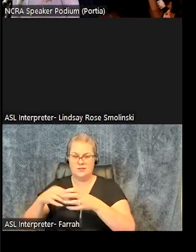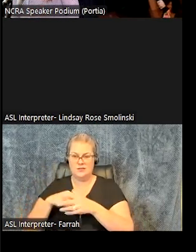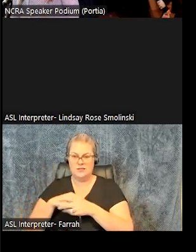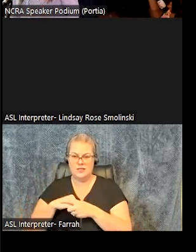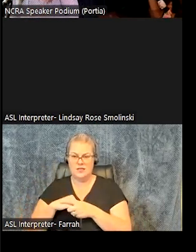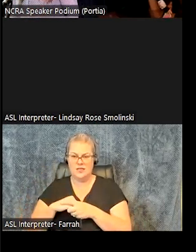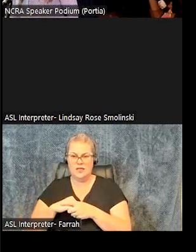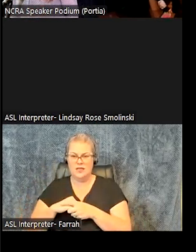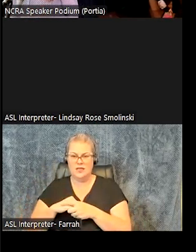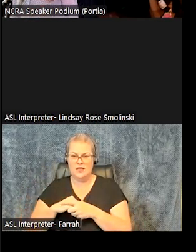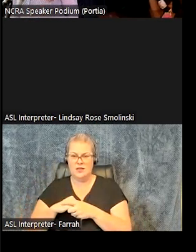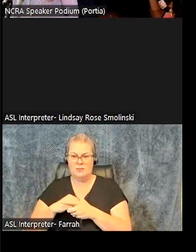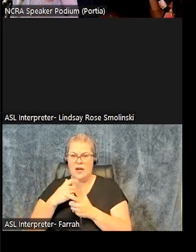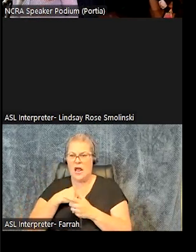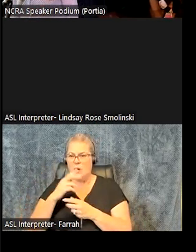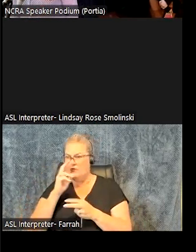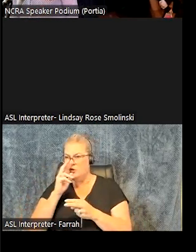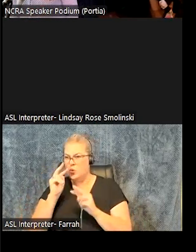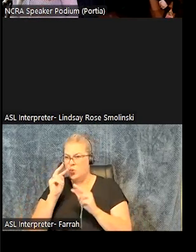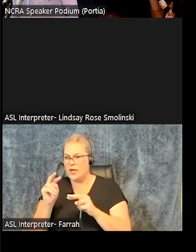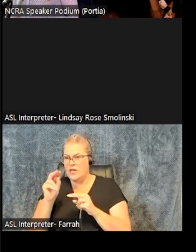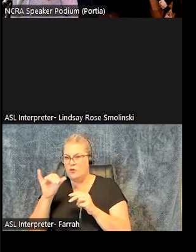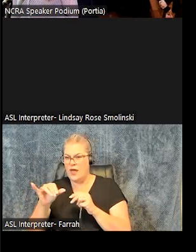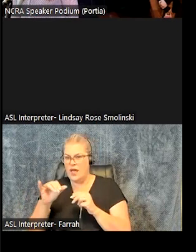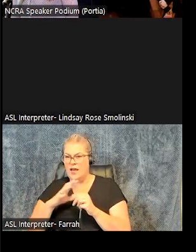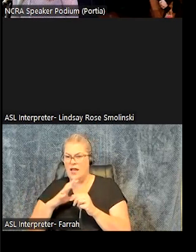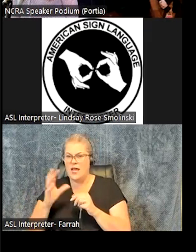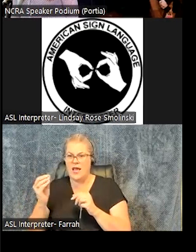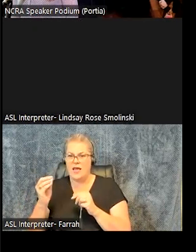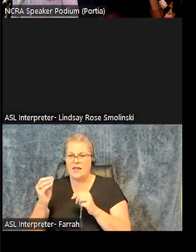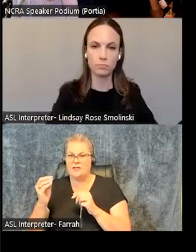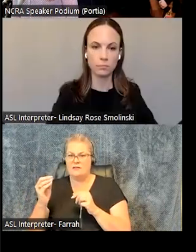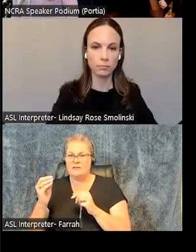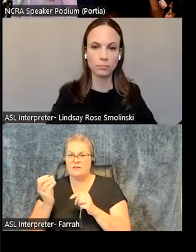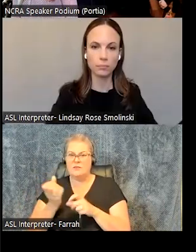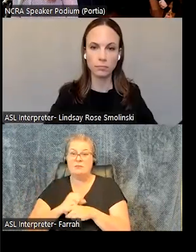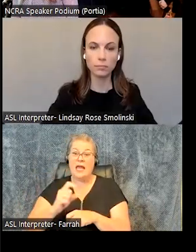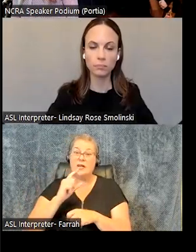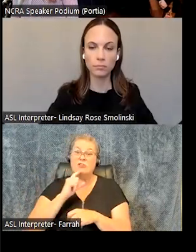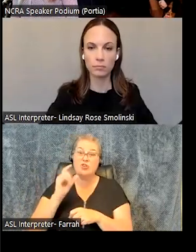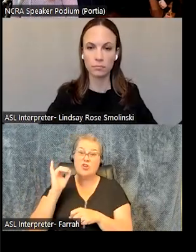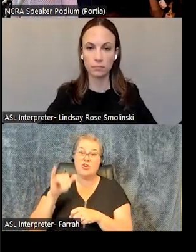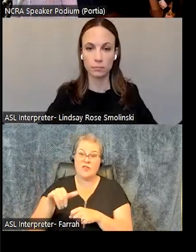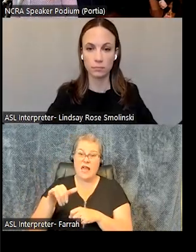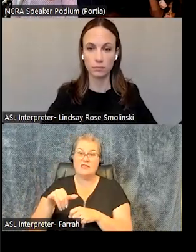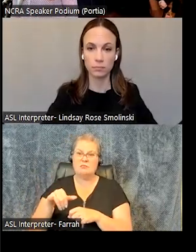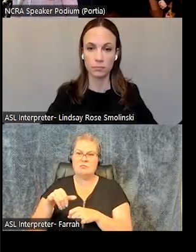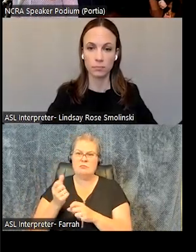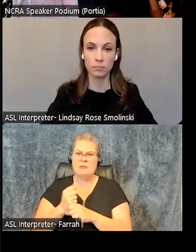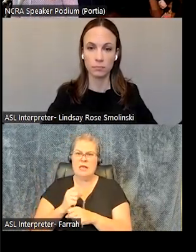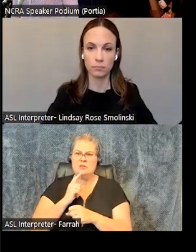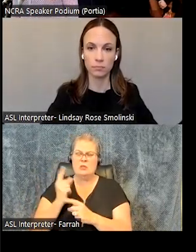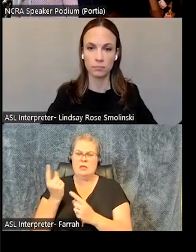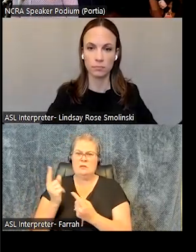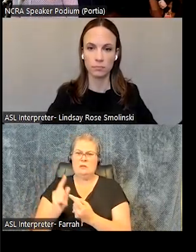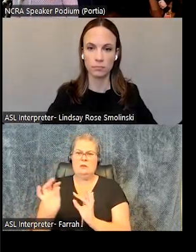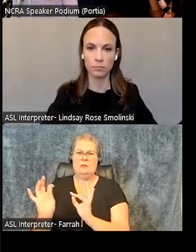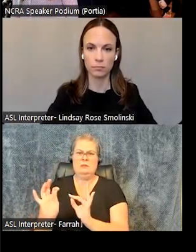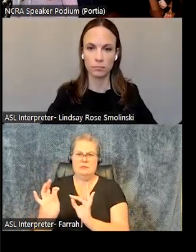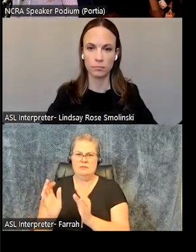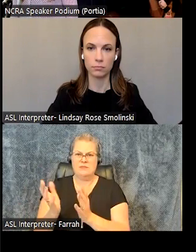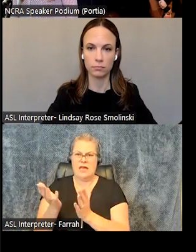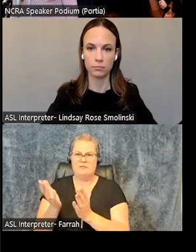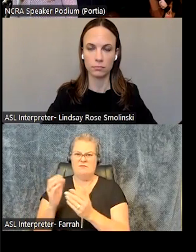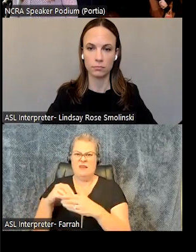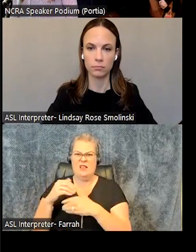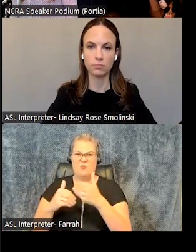look into that and make sure that that is being mitigated for in the process. But that's an